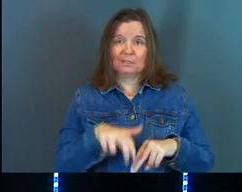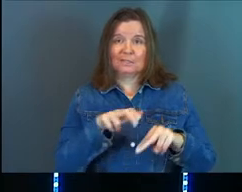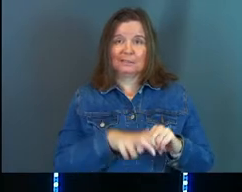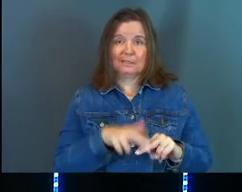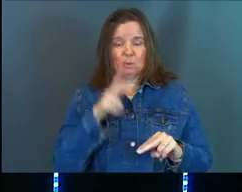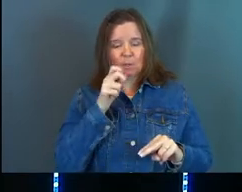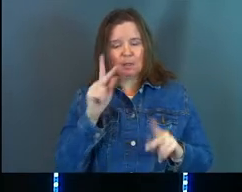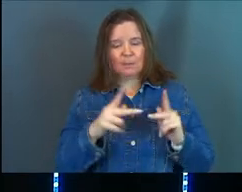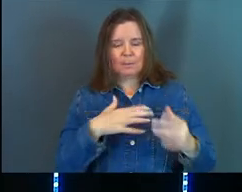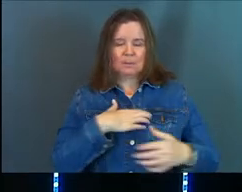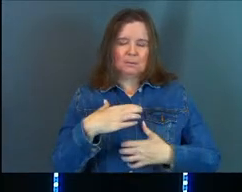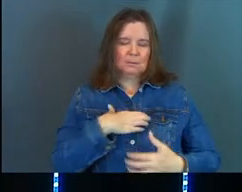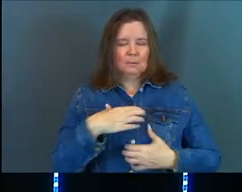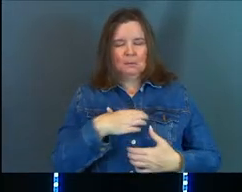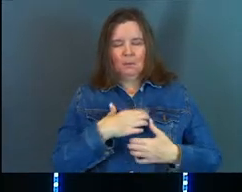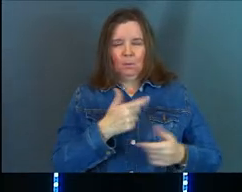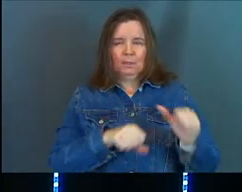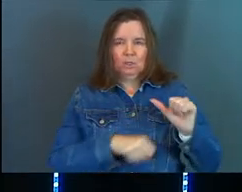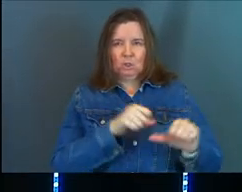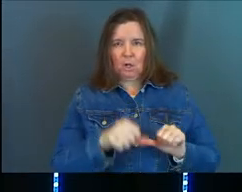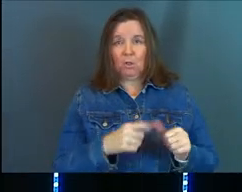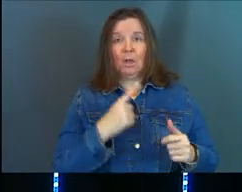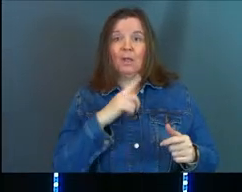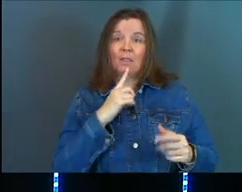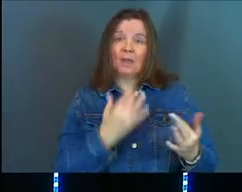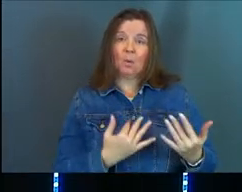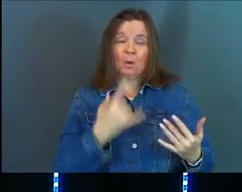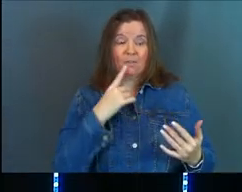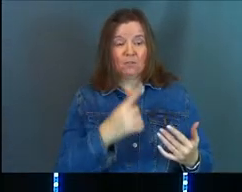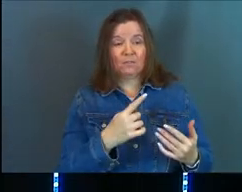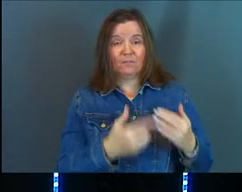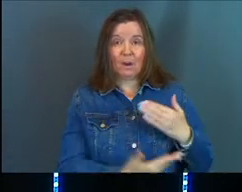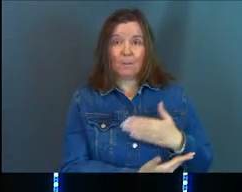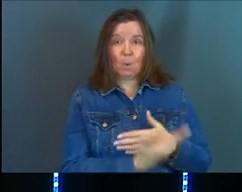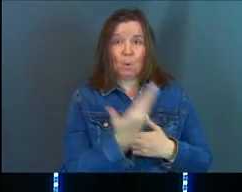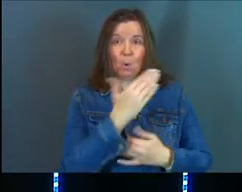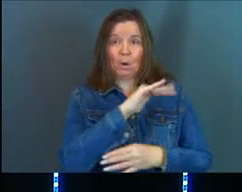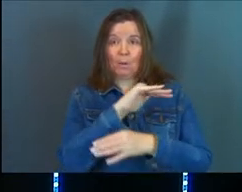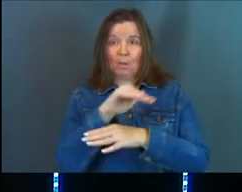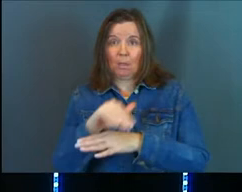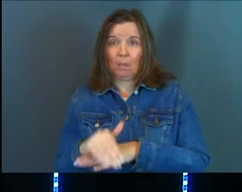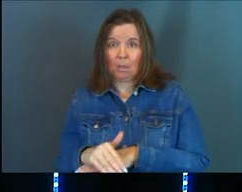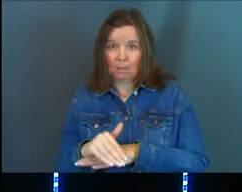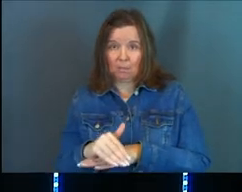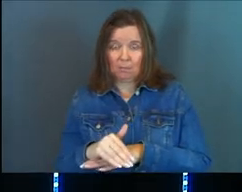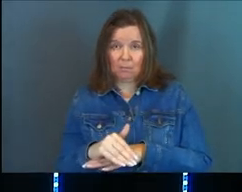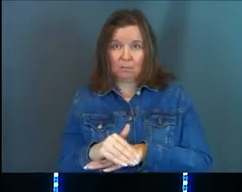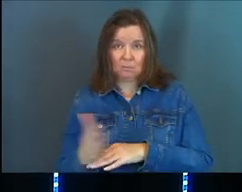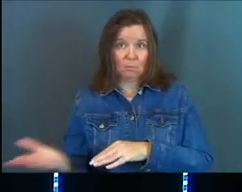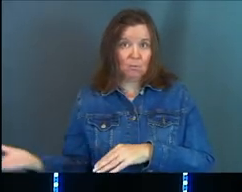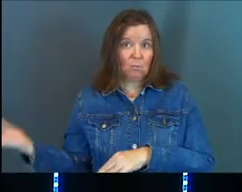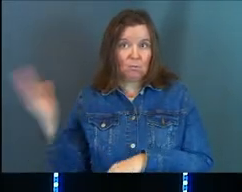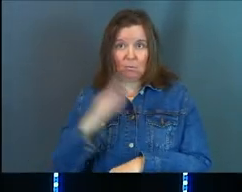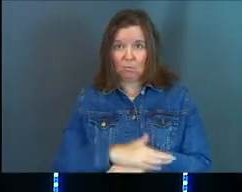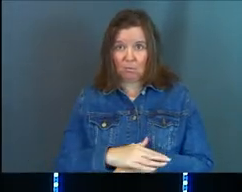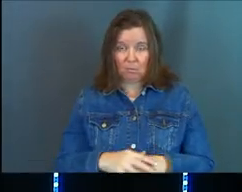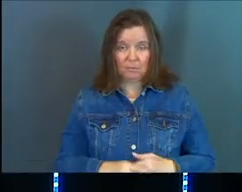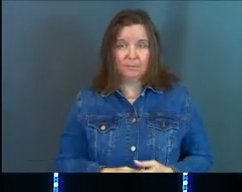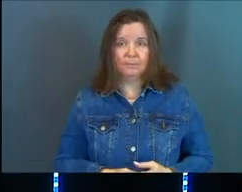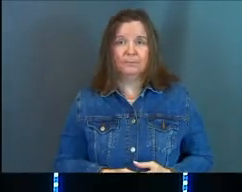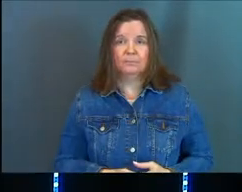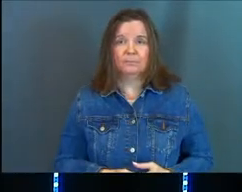seat to hear the people's disputes against each other, and they waited for him from morning until evening.